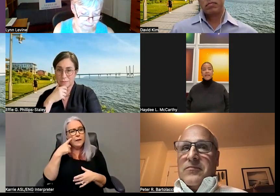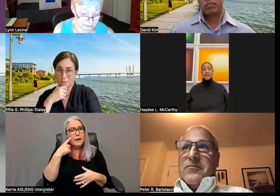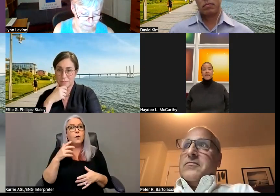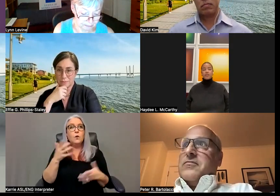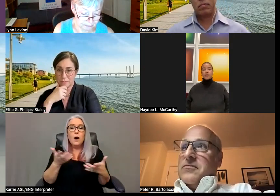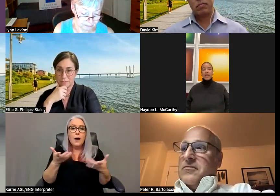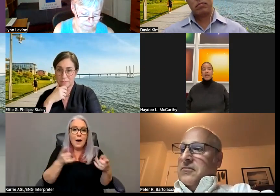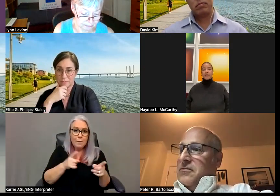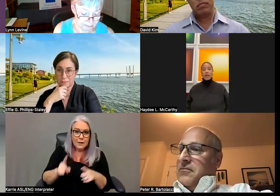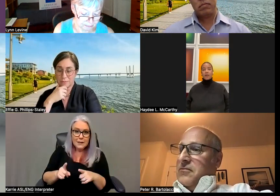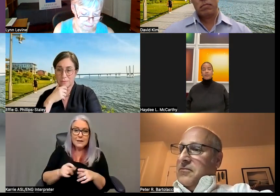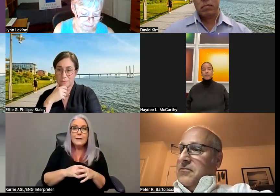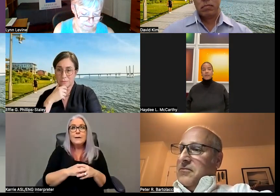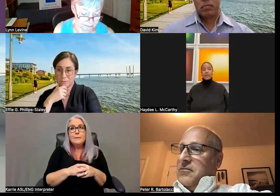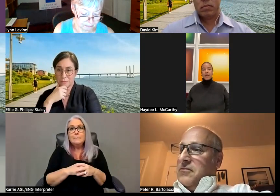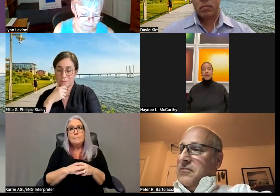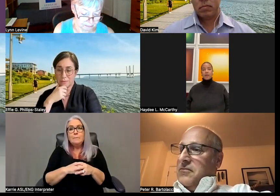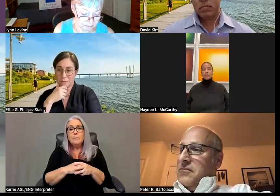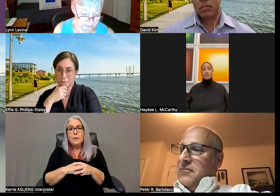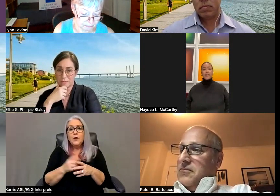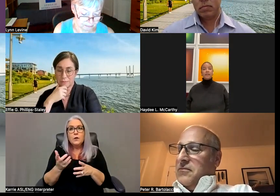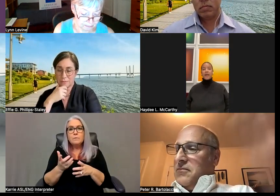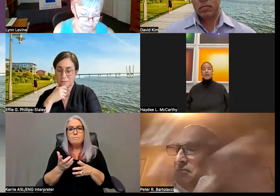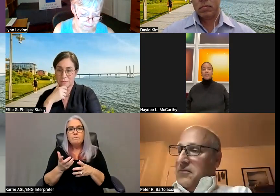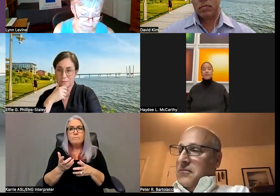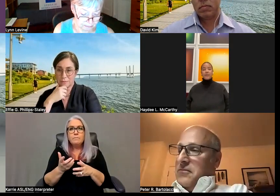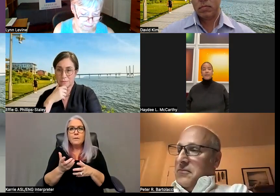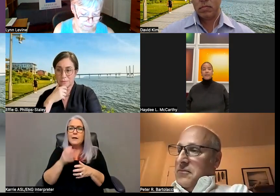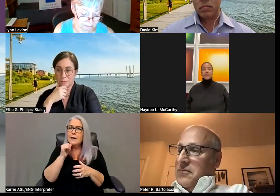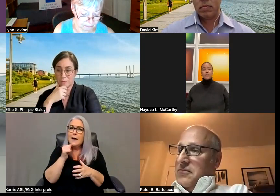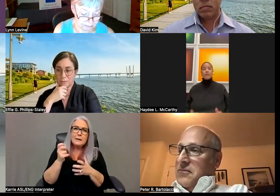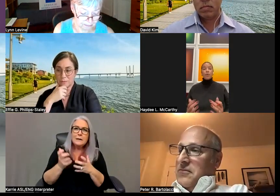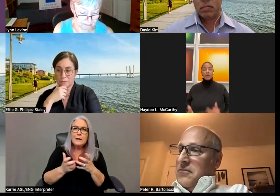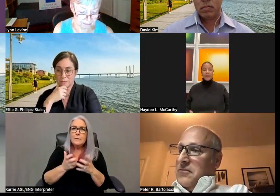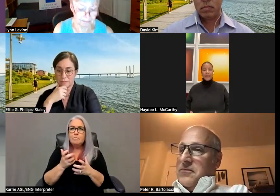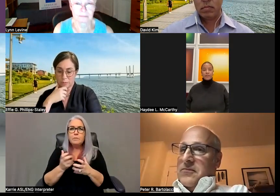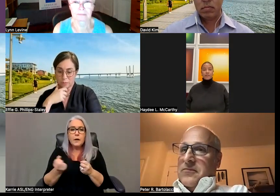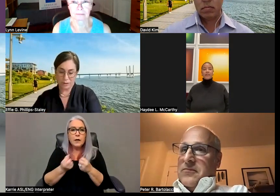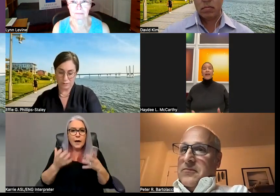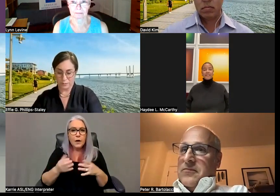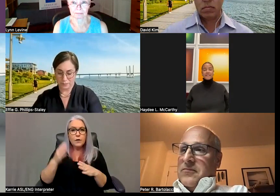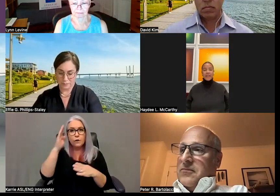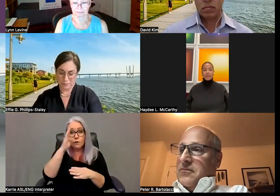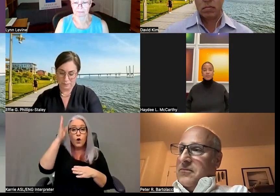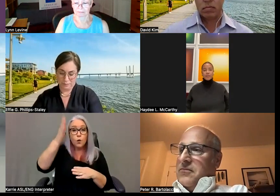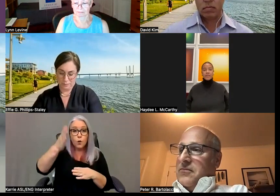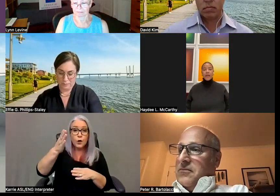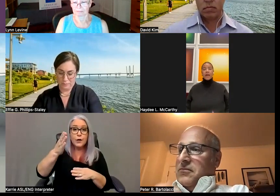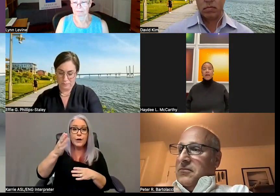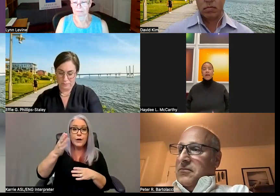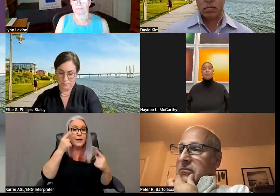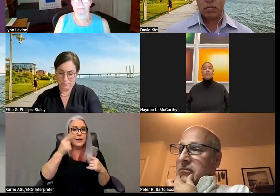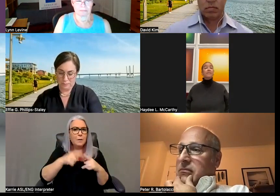place is that there's a lot of, there's not a lot of forward thinking, there's a lot of hindsight